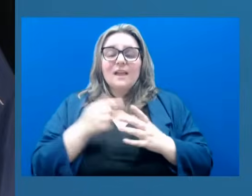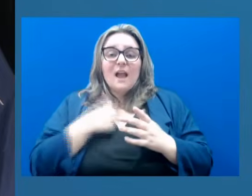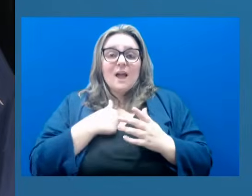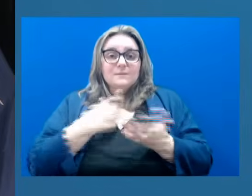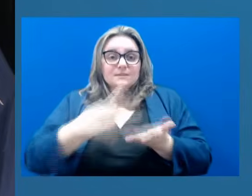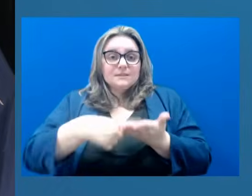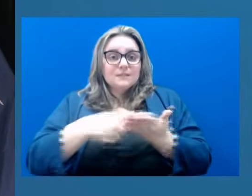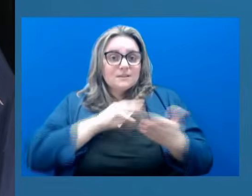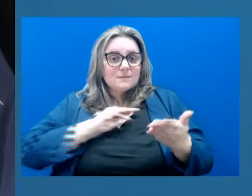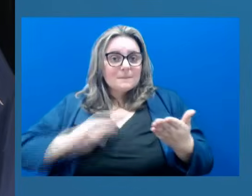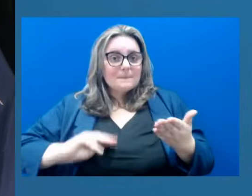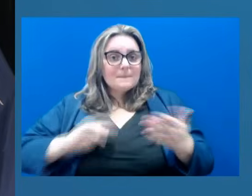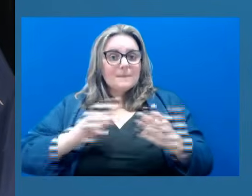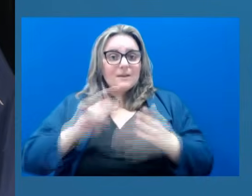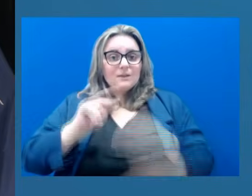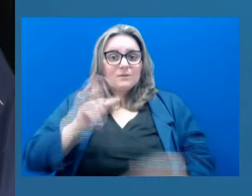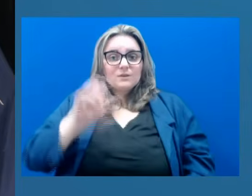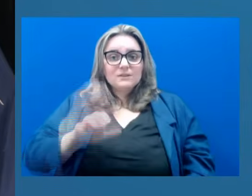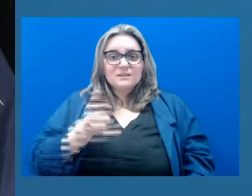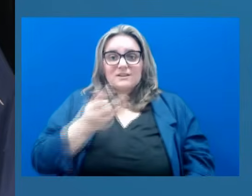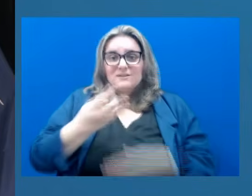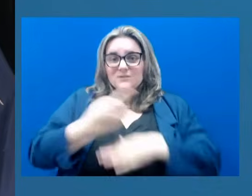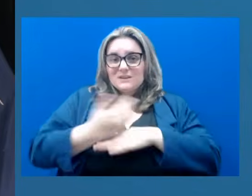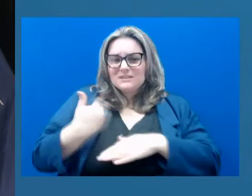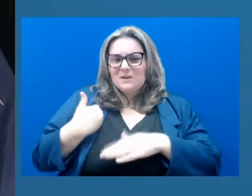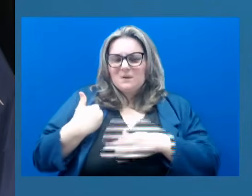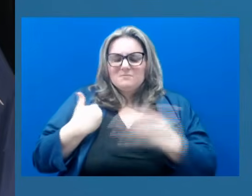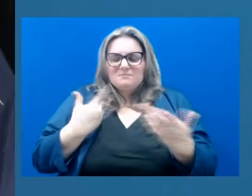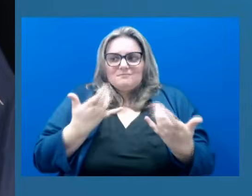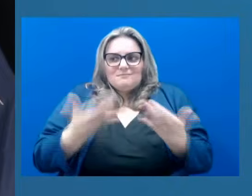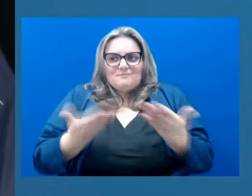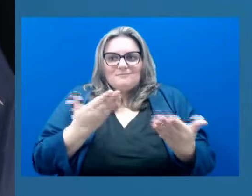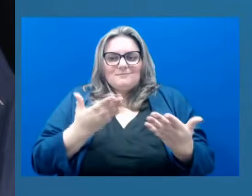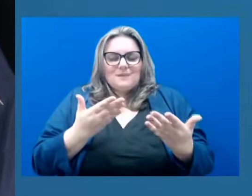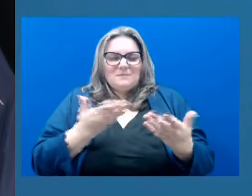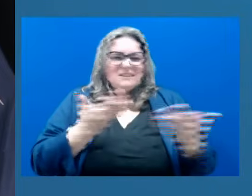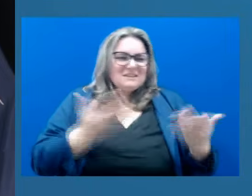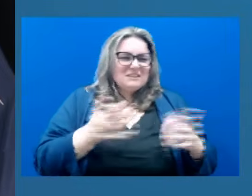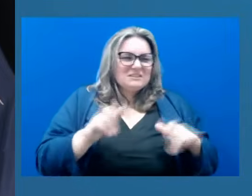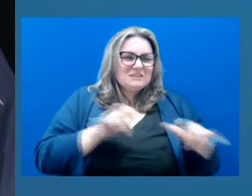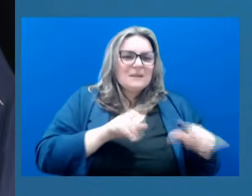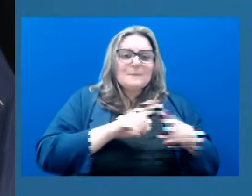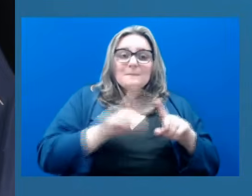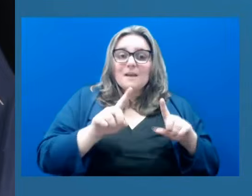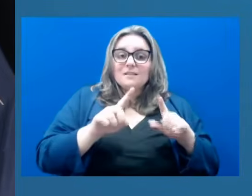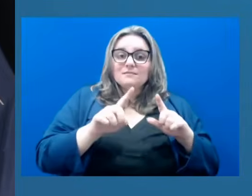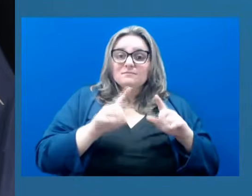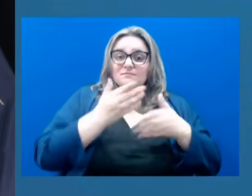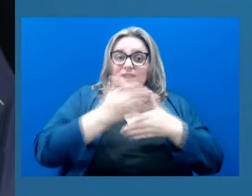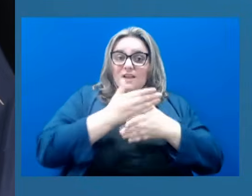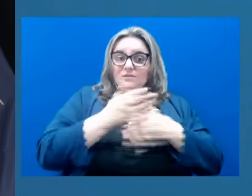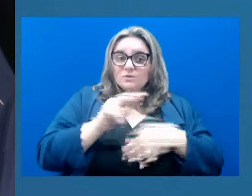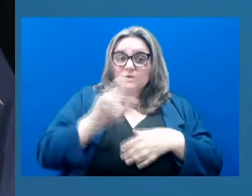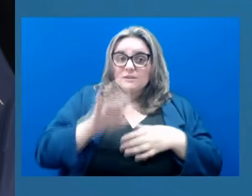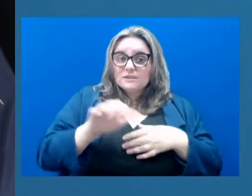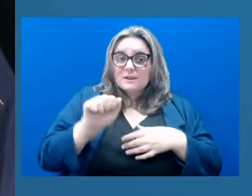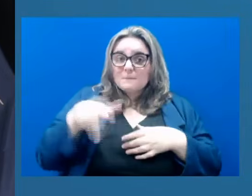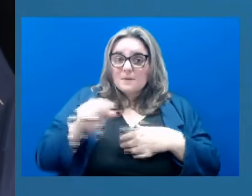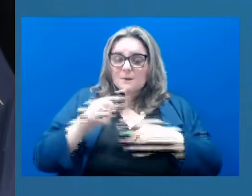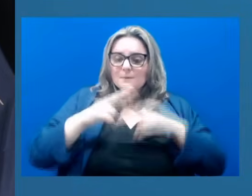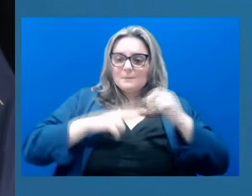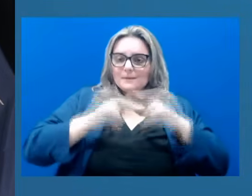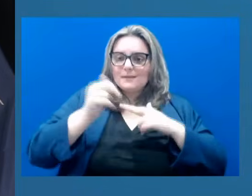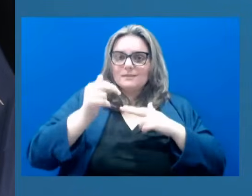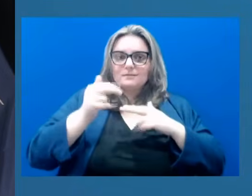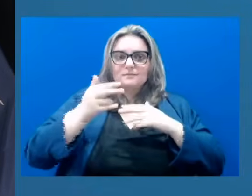few days ago, I don't know what it'd be here, but the average apartment being built in New York City, add on per apartment,